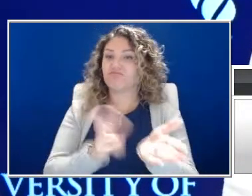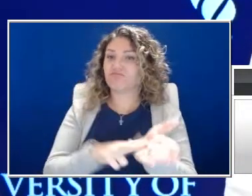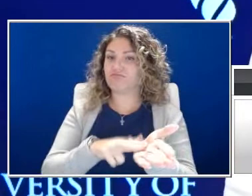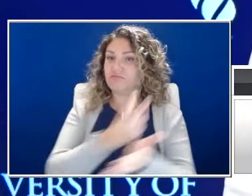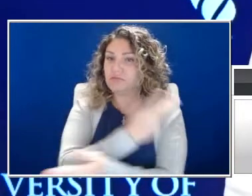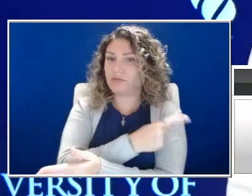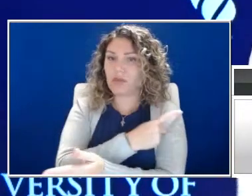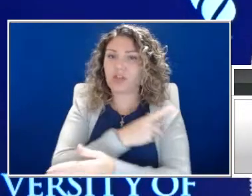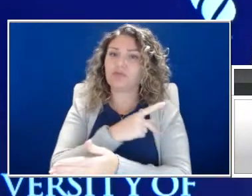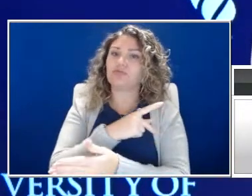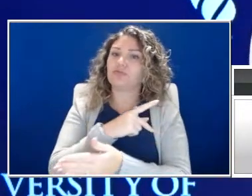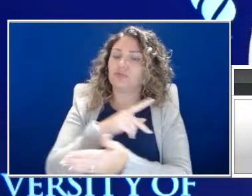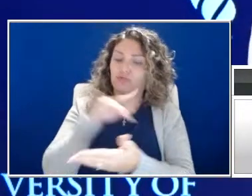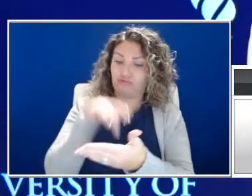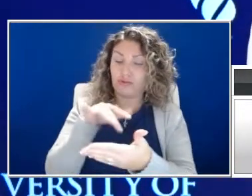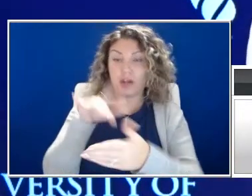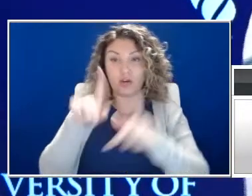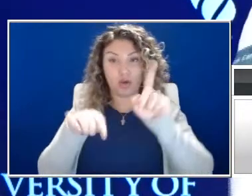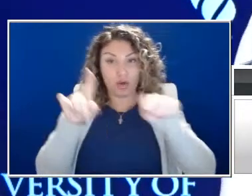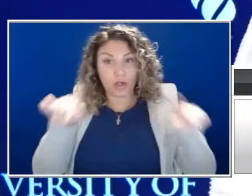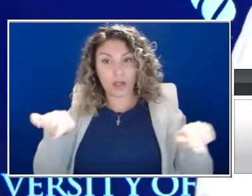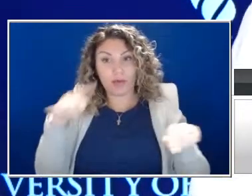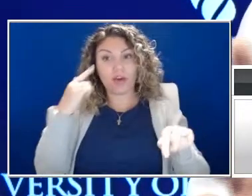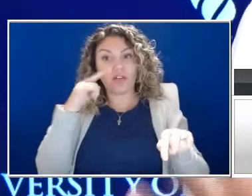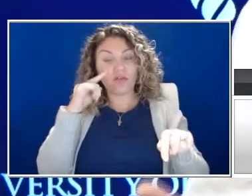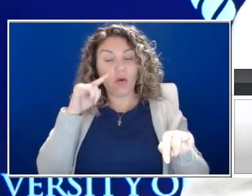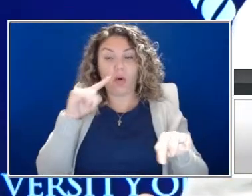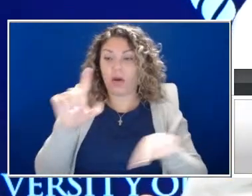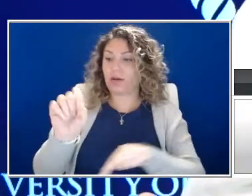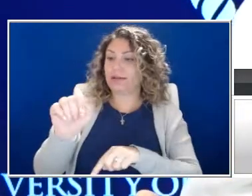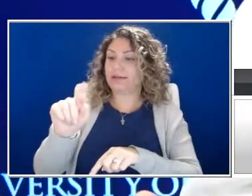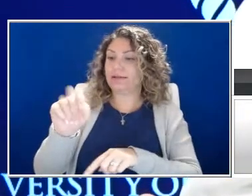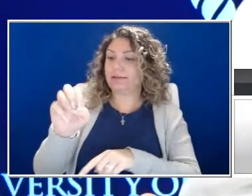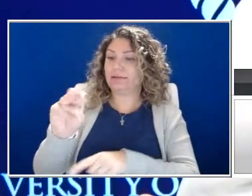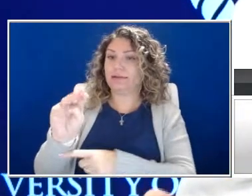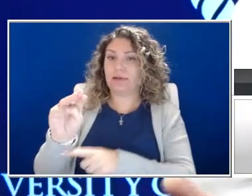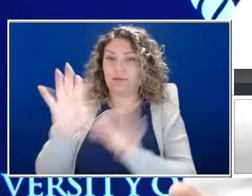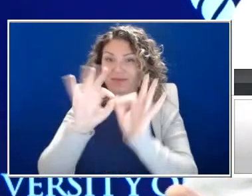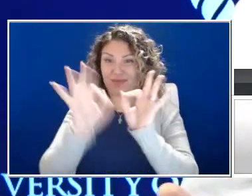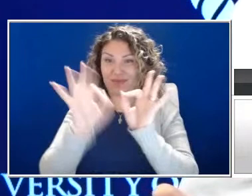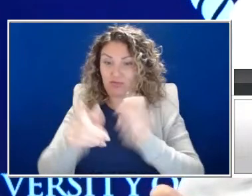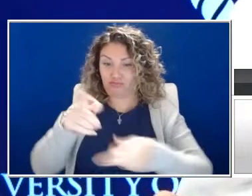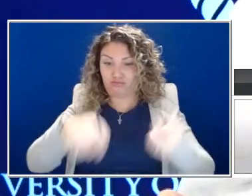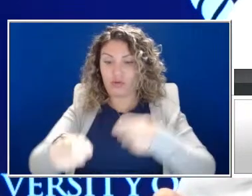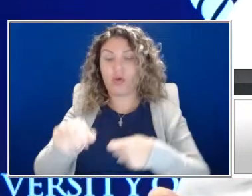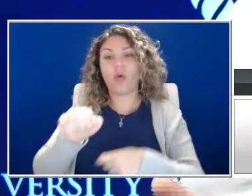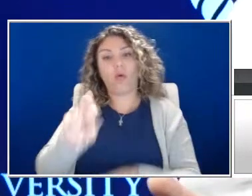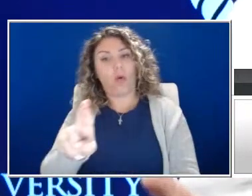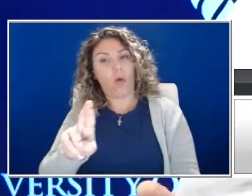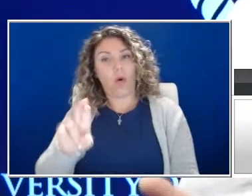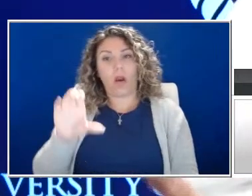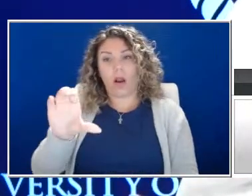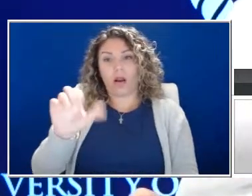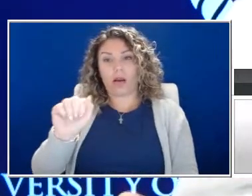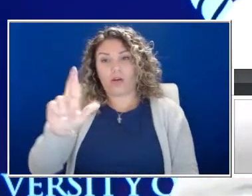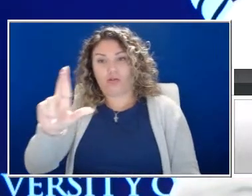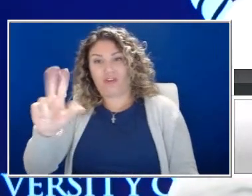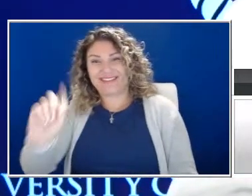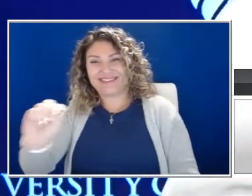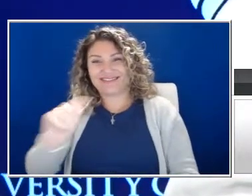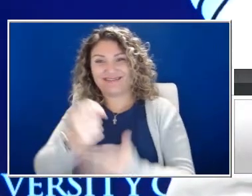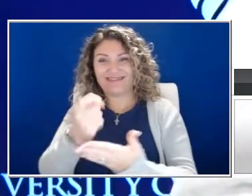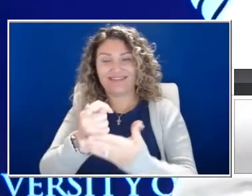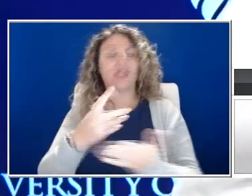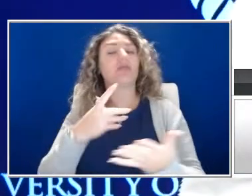either randomize them to a stem cell transplant or to CAR T therapy. Now you could ask about, well, that's really the